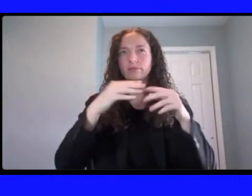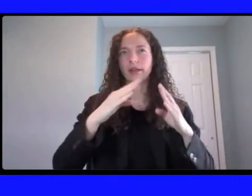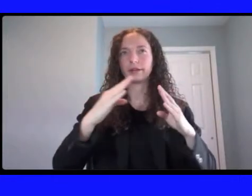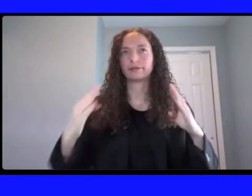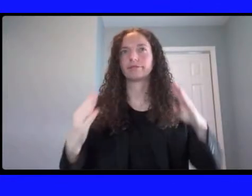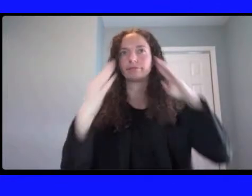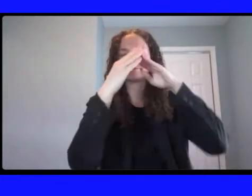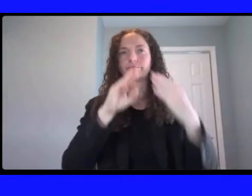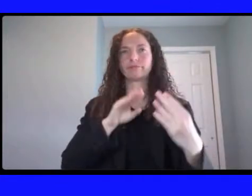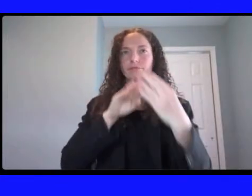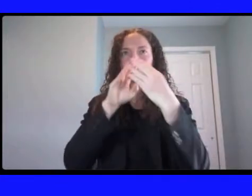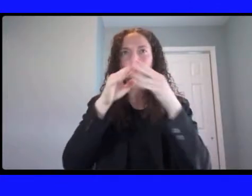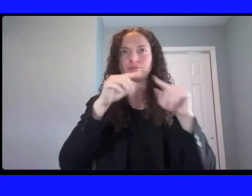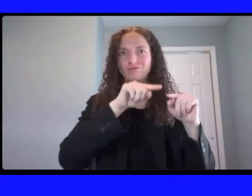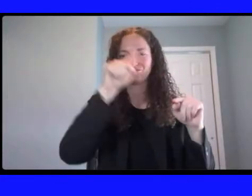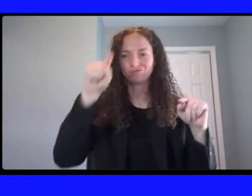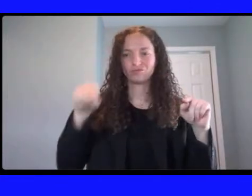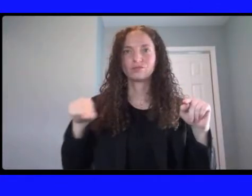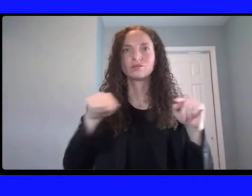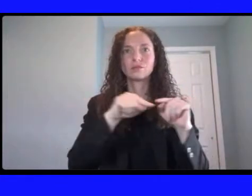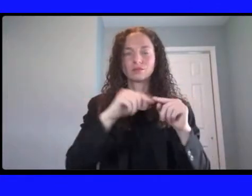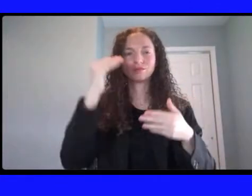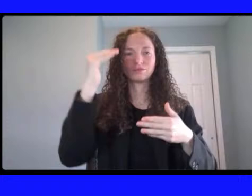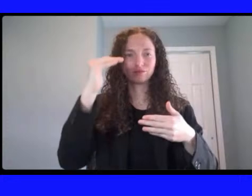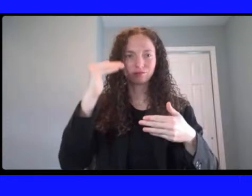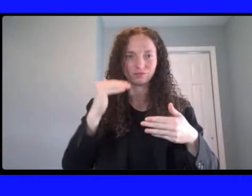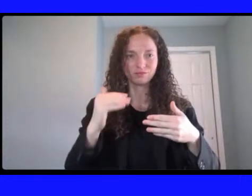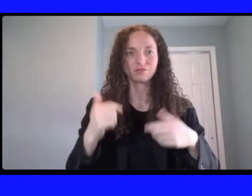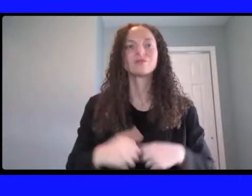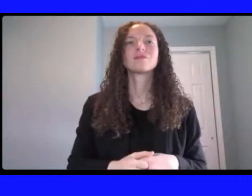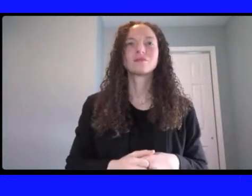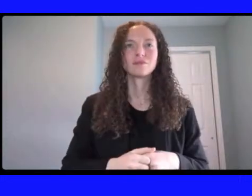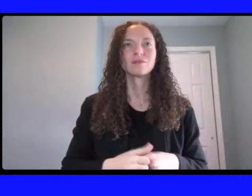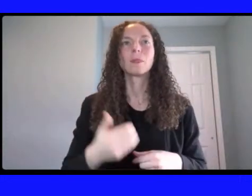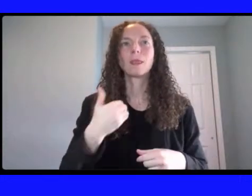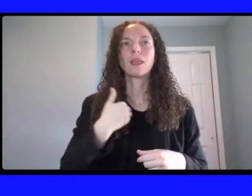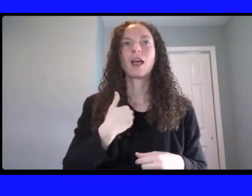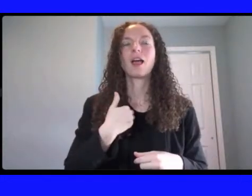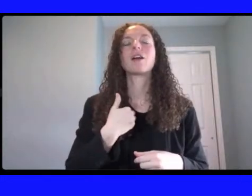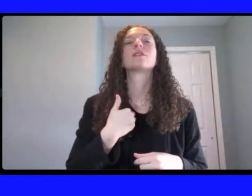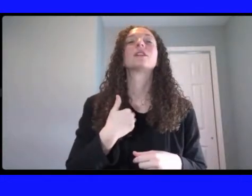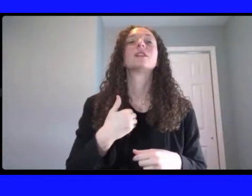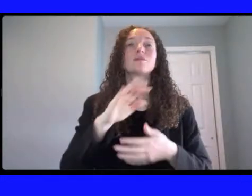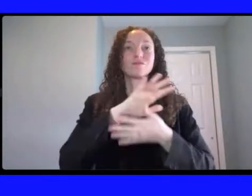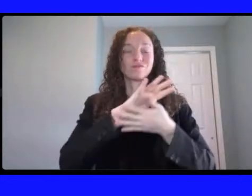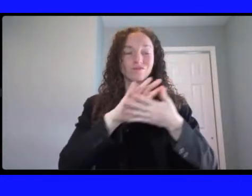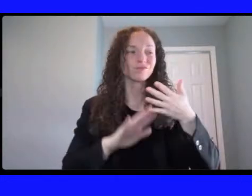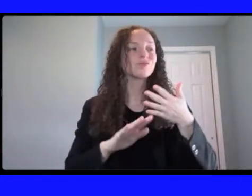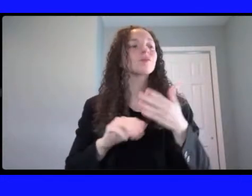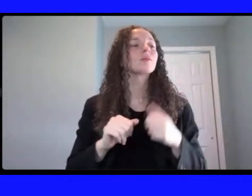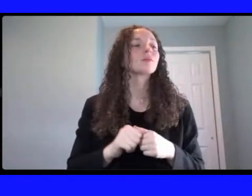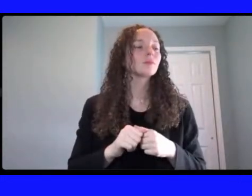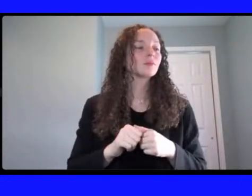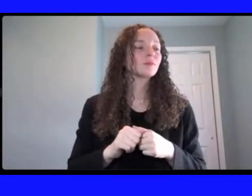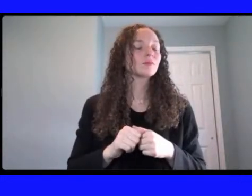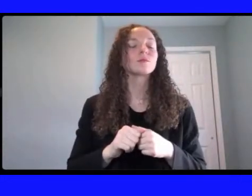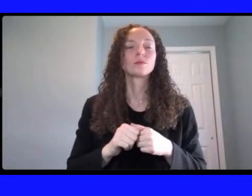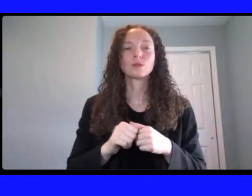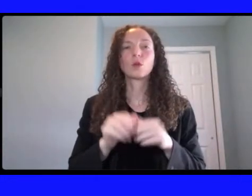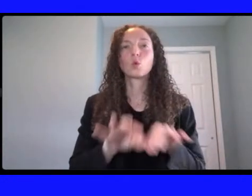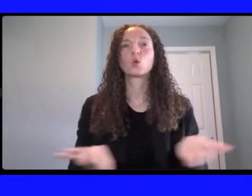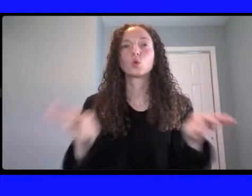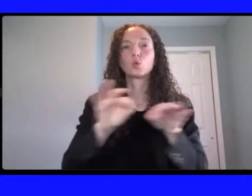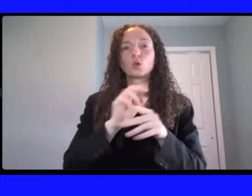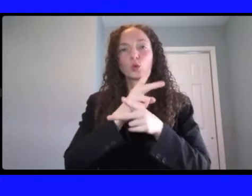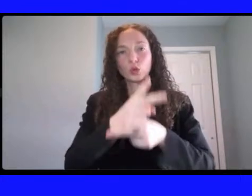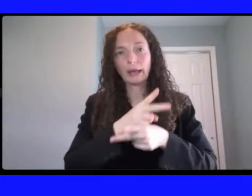morning work we're doing with the maternal home and the 3-2-1 impact. I'd like to introduce